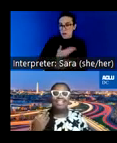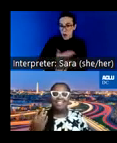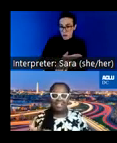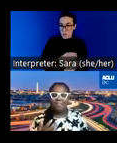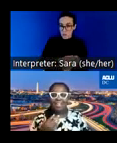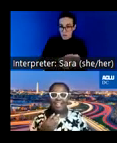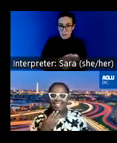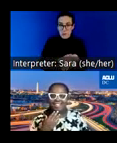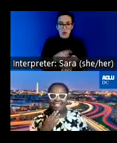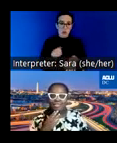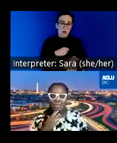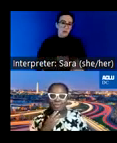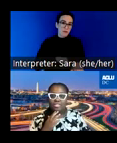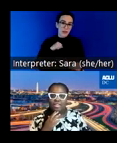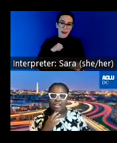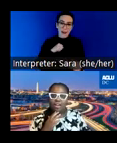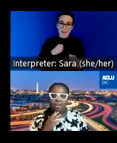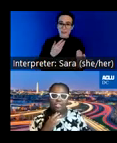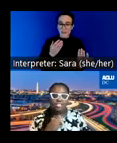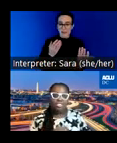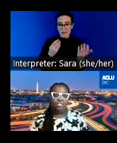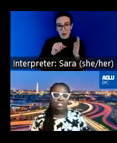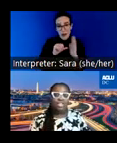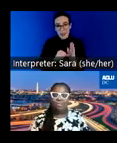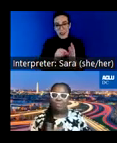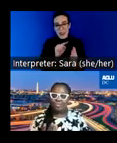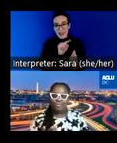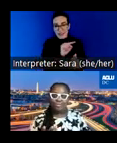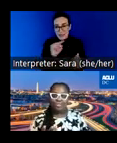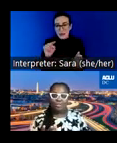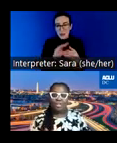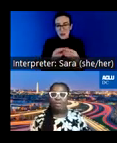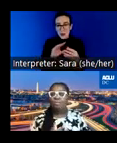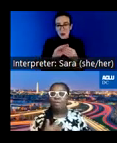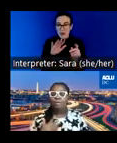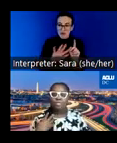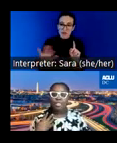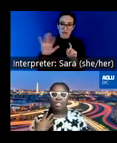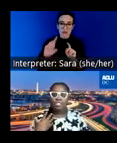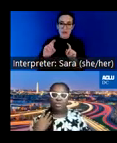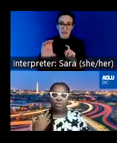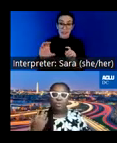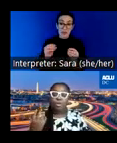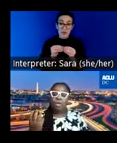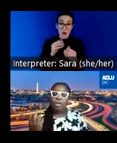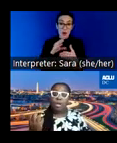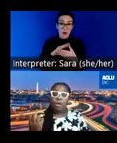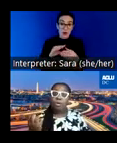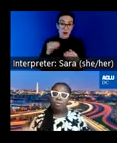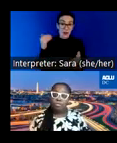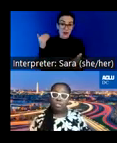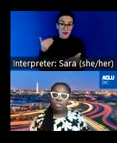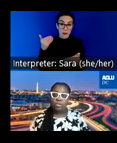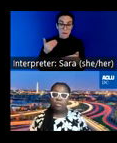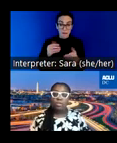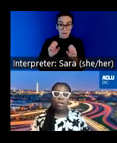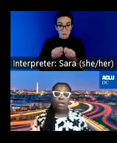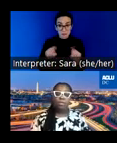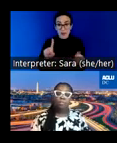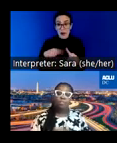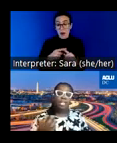are developing and highlighting these stories across the district, and more stories are to come related to how